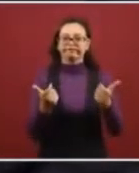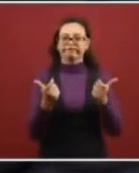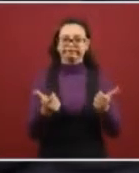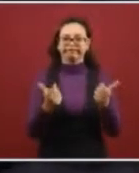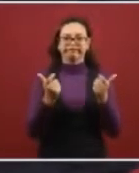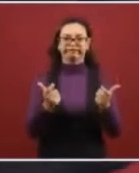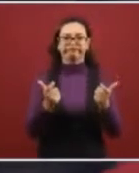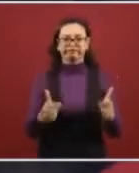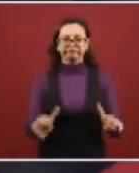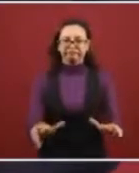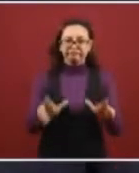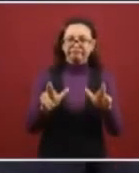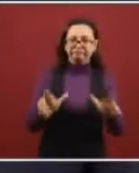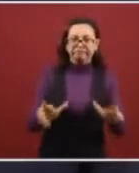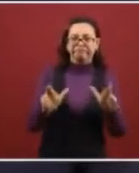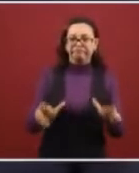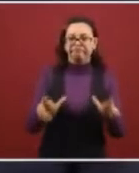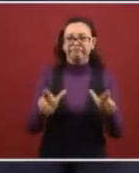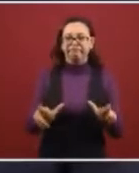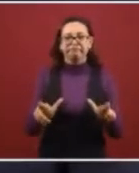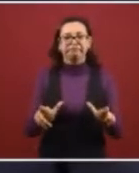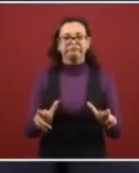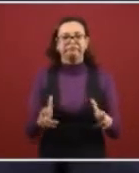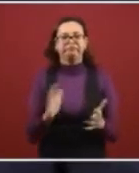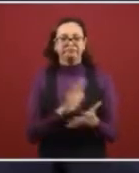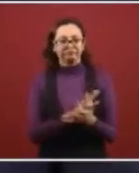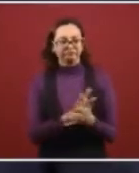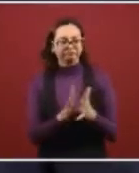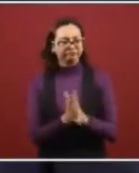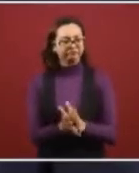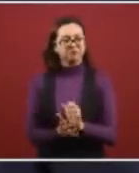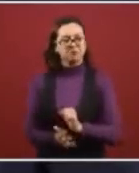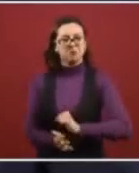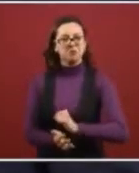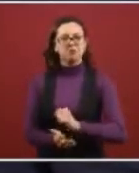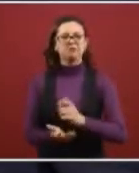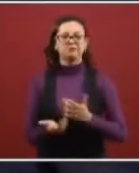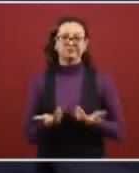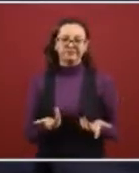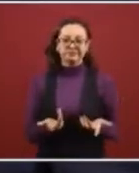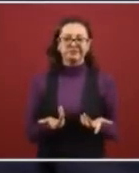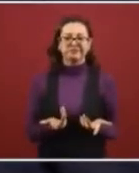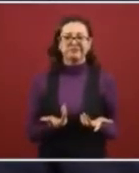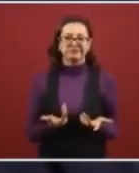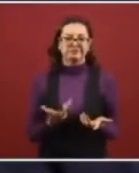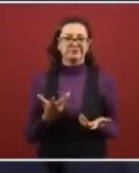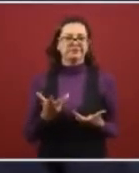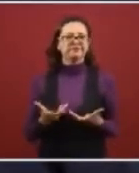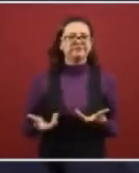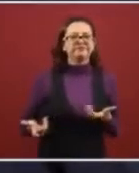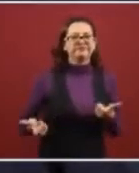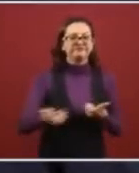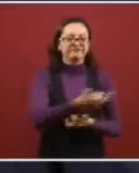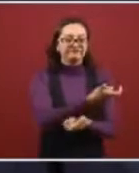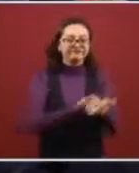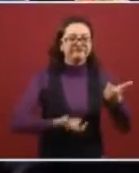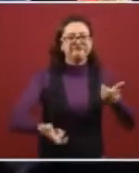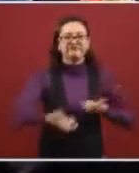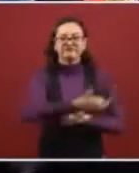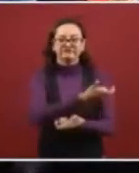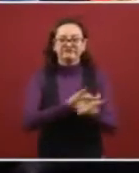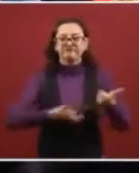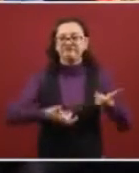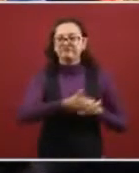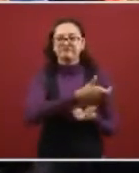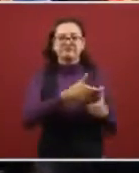was given to the upper a los people, que tenían influencias, the ones that had influence, a los que tenían agarradera, the ones that had somewhere to